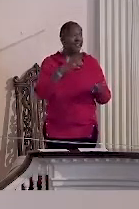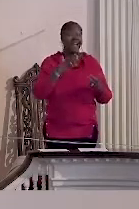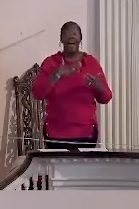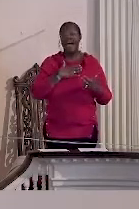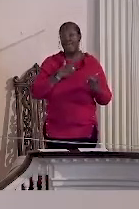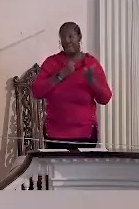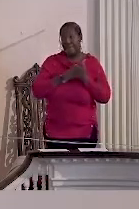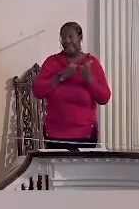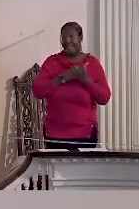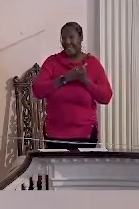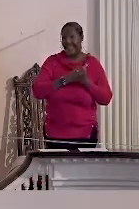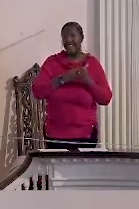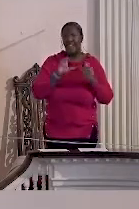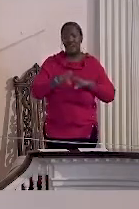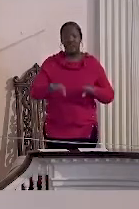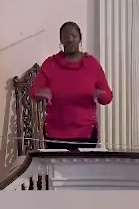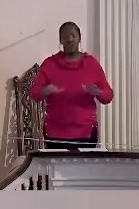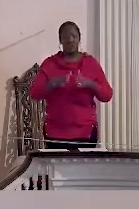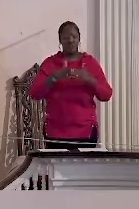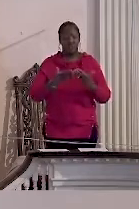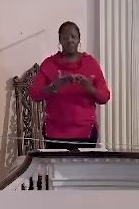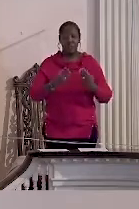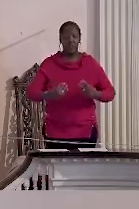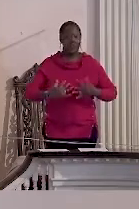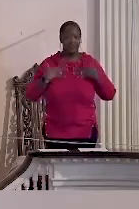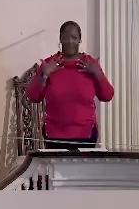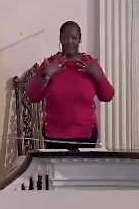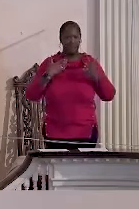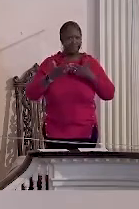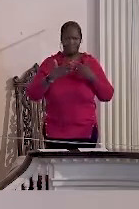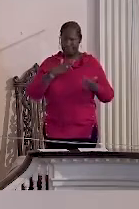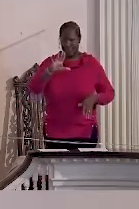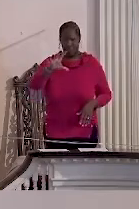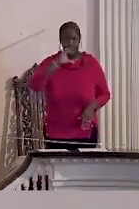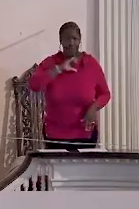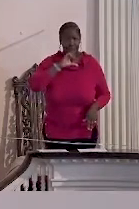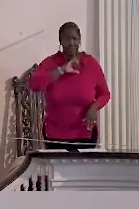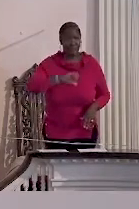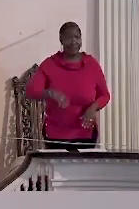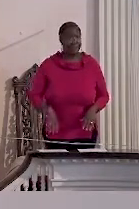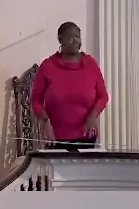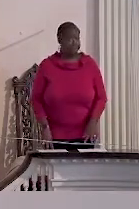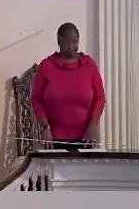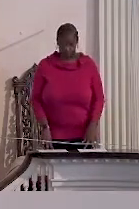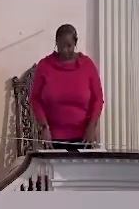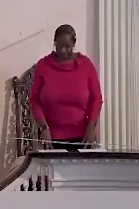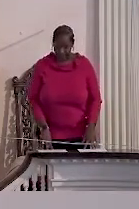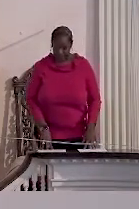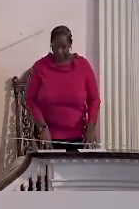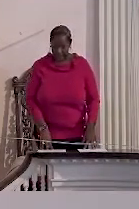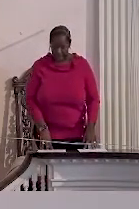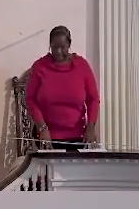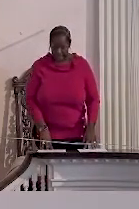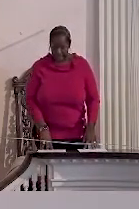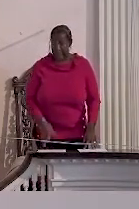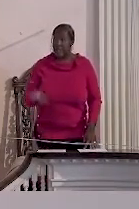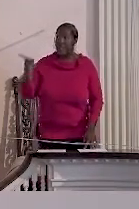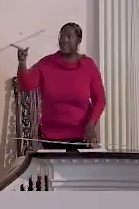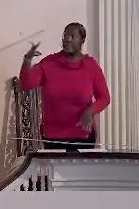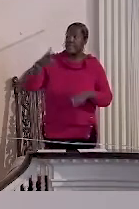children's books to inspire, no matter how old you are. Now, Emilio's very bright